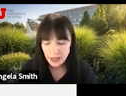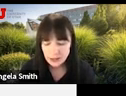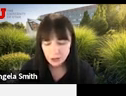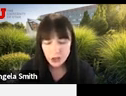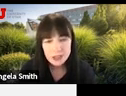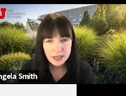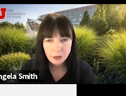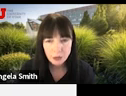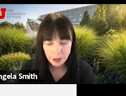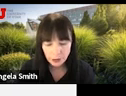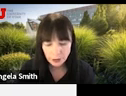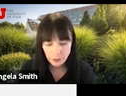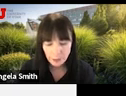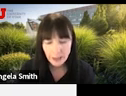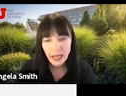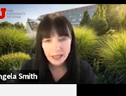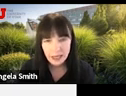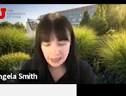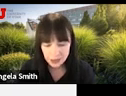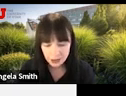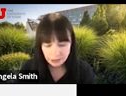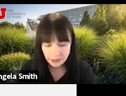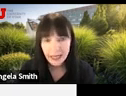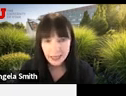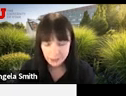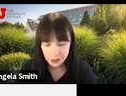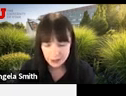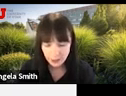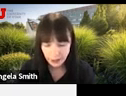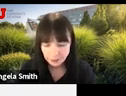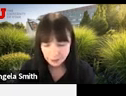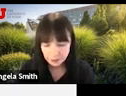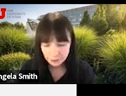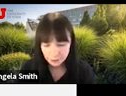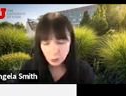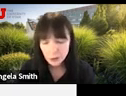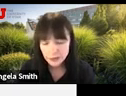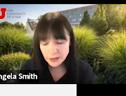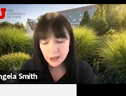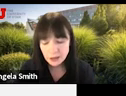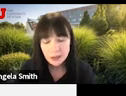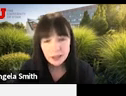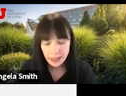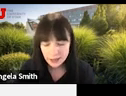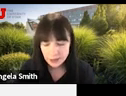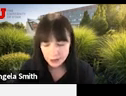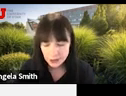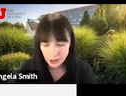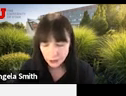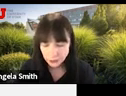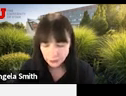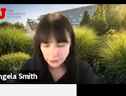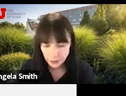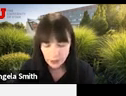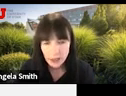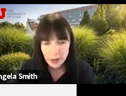having to ask non-disabled people, can I enter? Can I participate? More often than not, the answer is